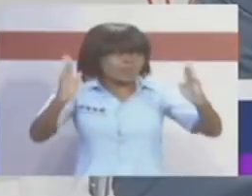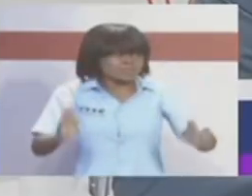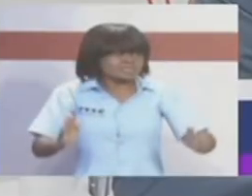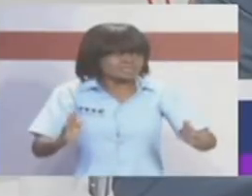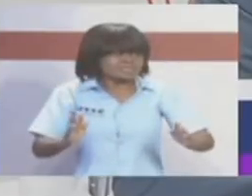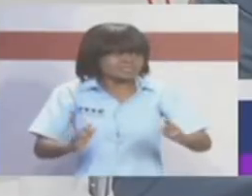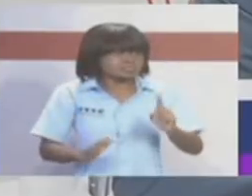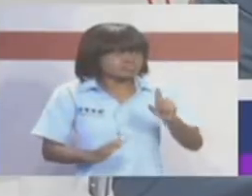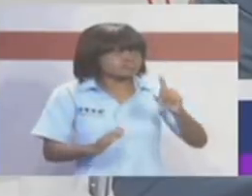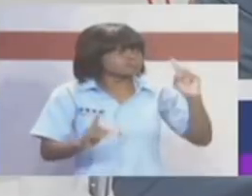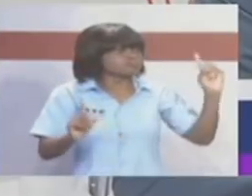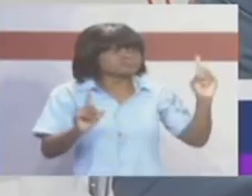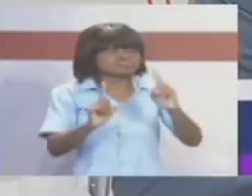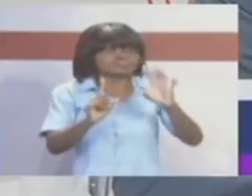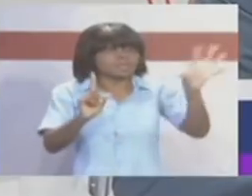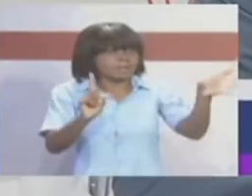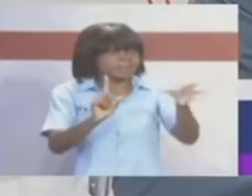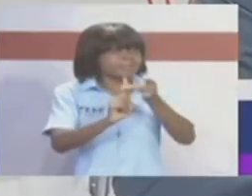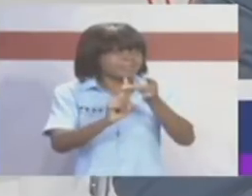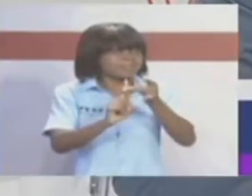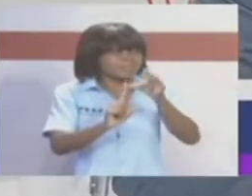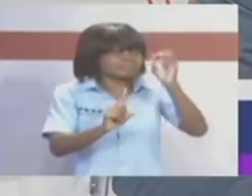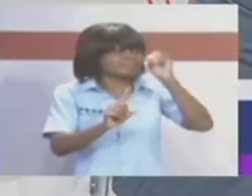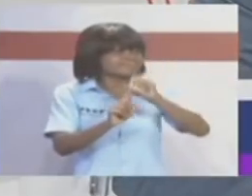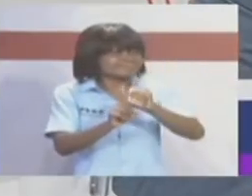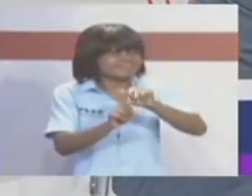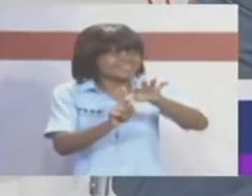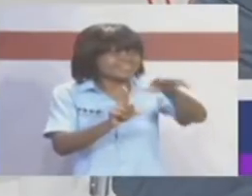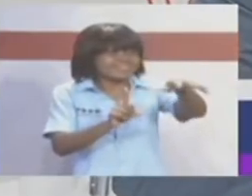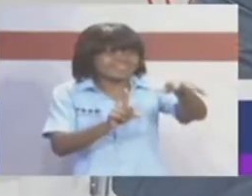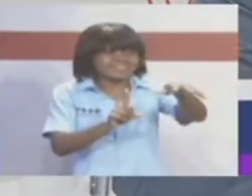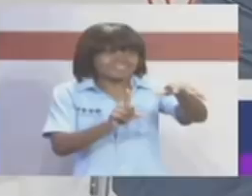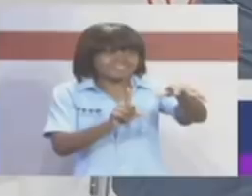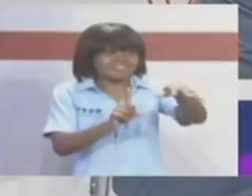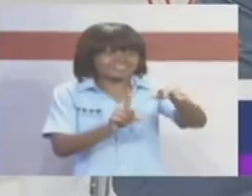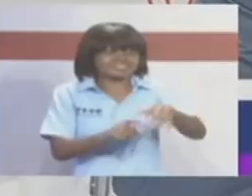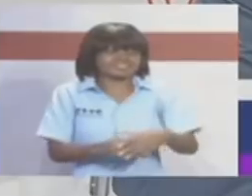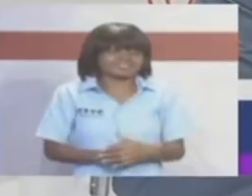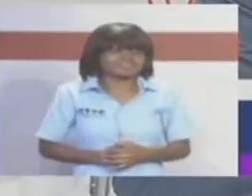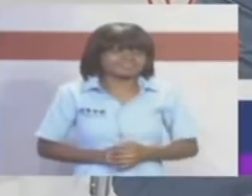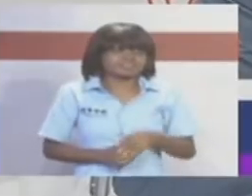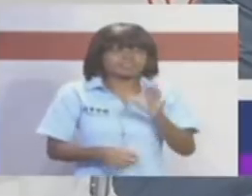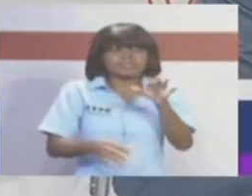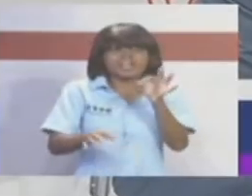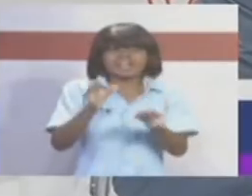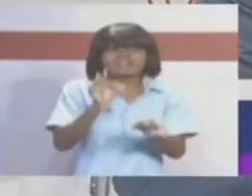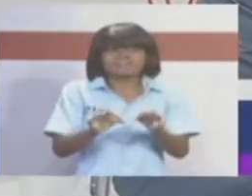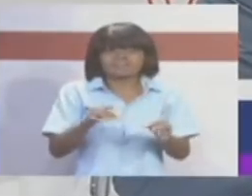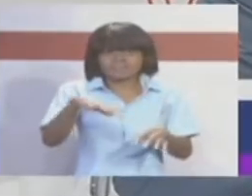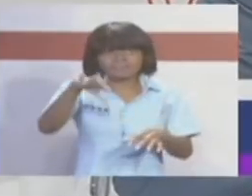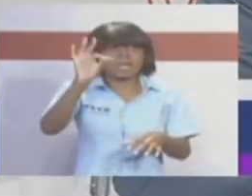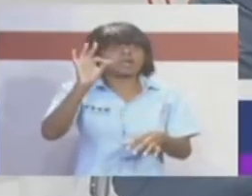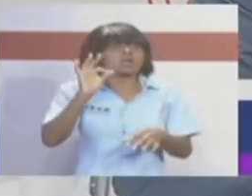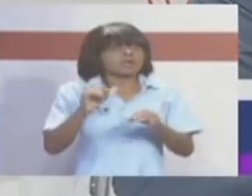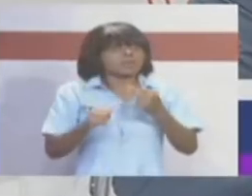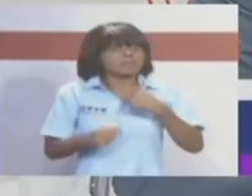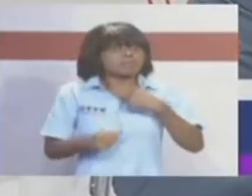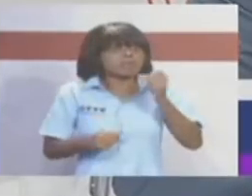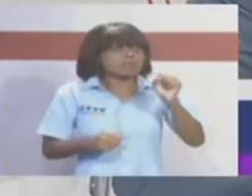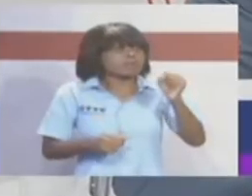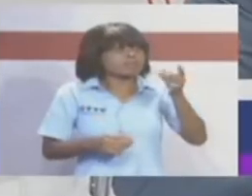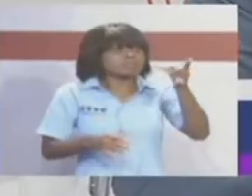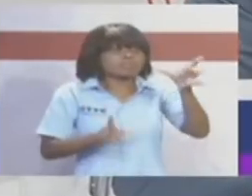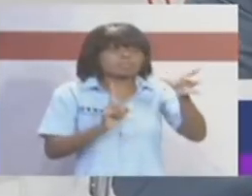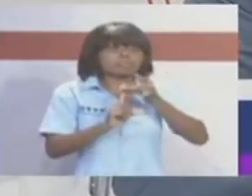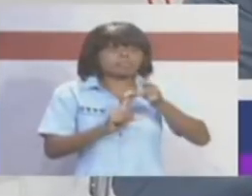that if individuals had been diagnosed and then followed the recommendations on isolation, we